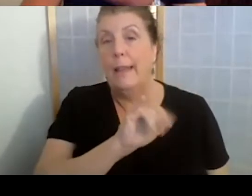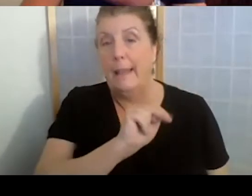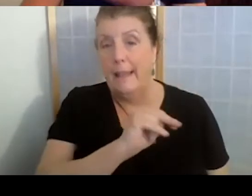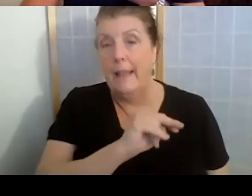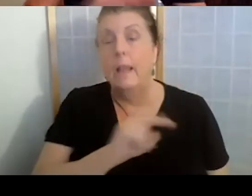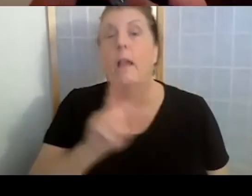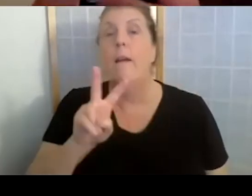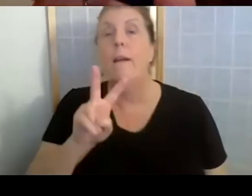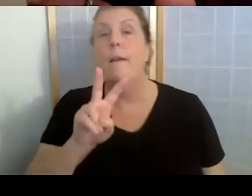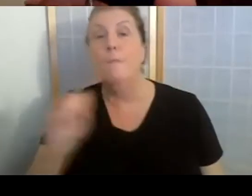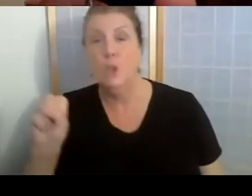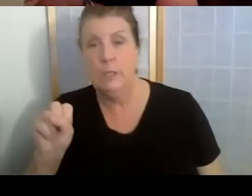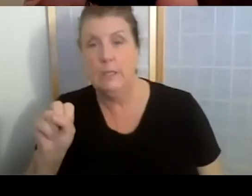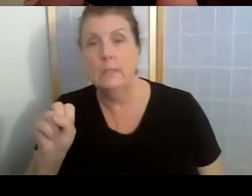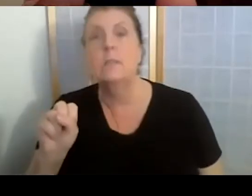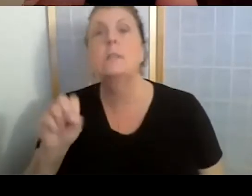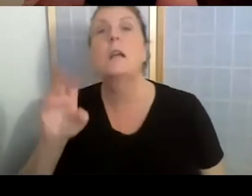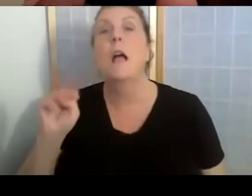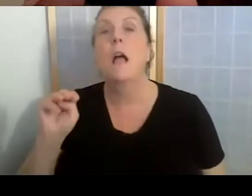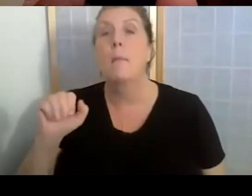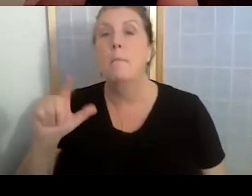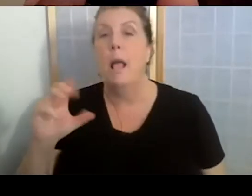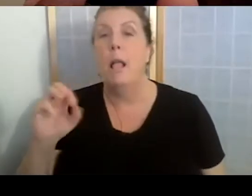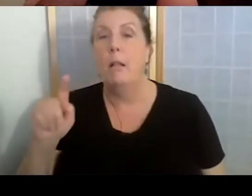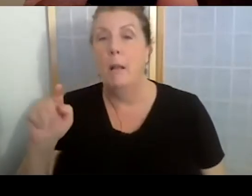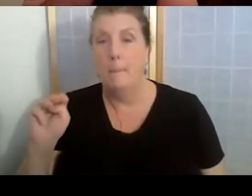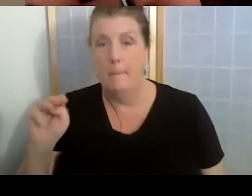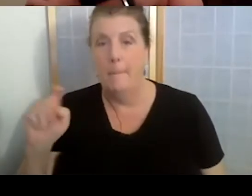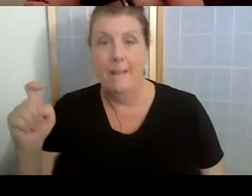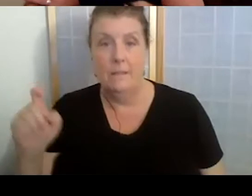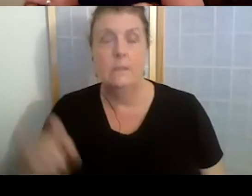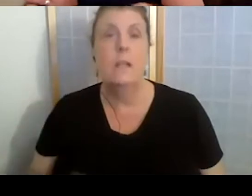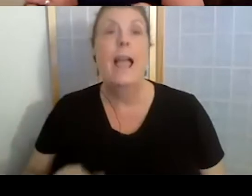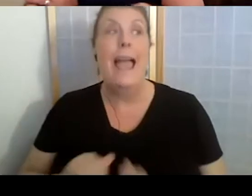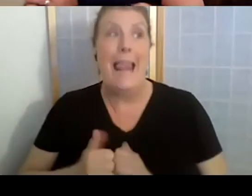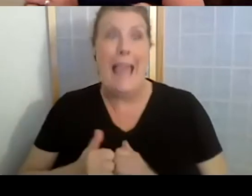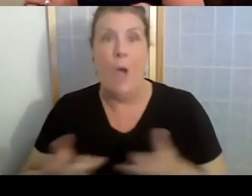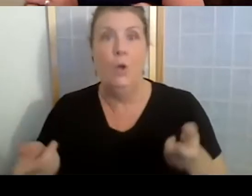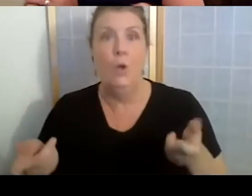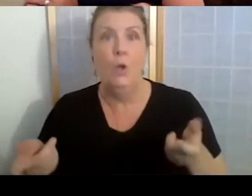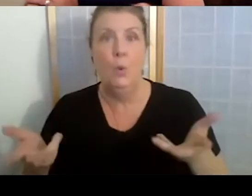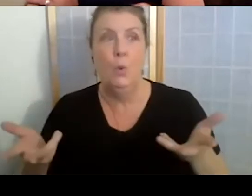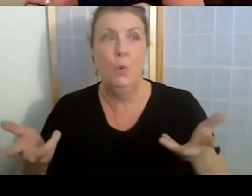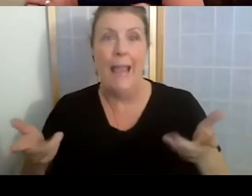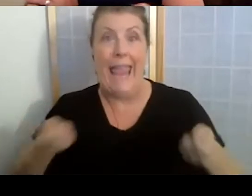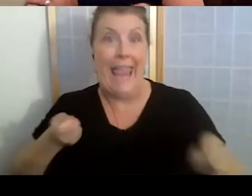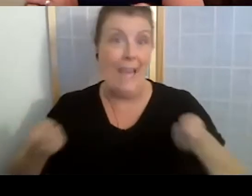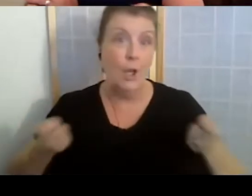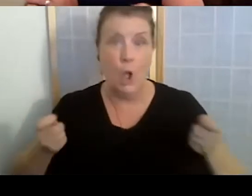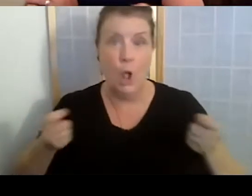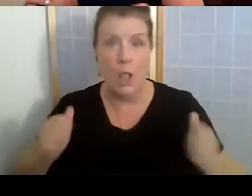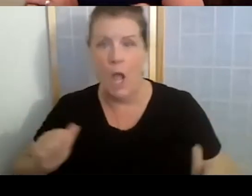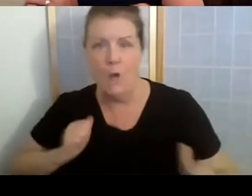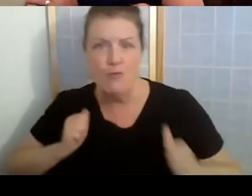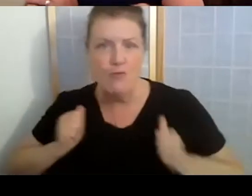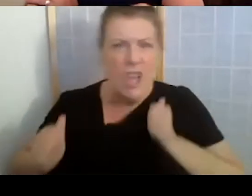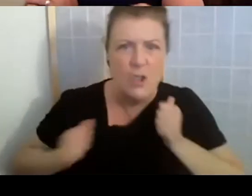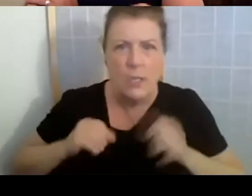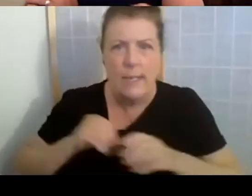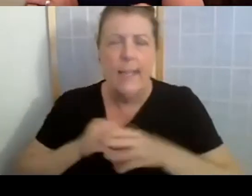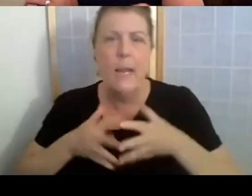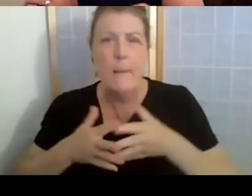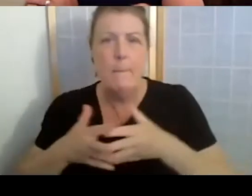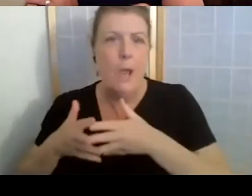about how to handle oppression in America. And so you had one group of mutants that were about assimilation, right? And that we should just learn to get